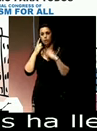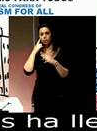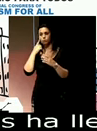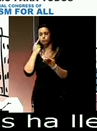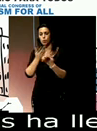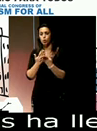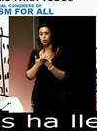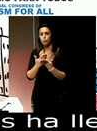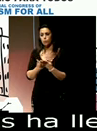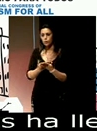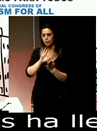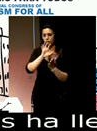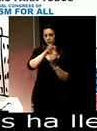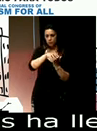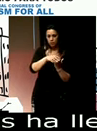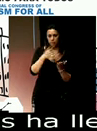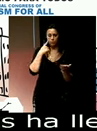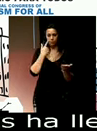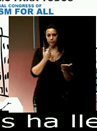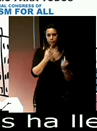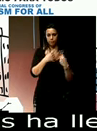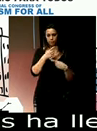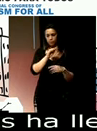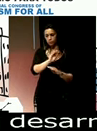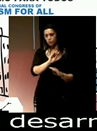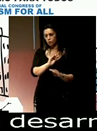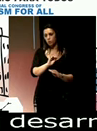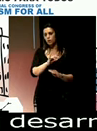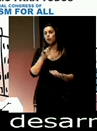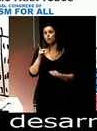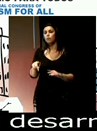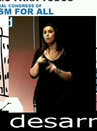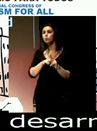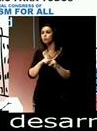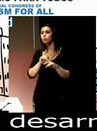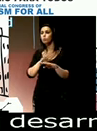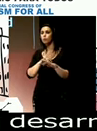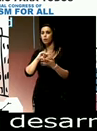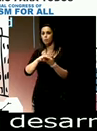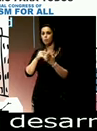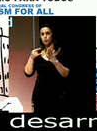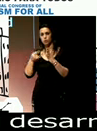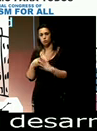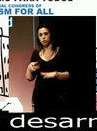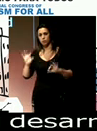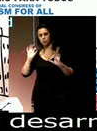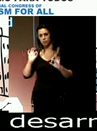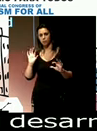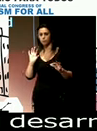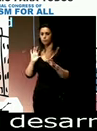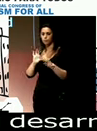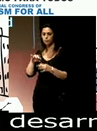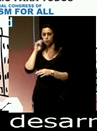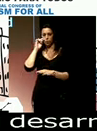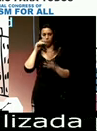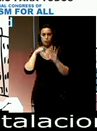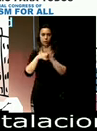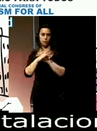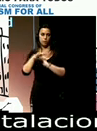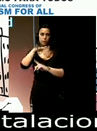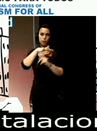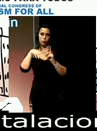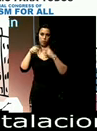V4A, it also used for special projects relating to accessible tourism in different contexts. The first of all, the